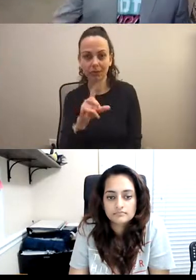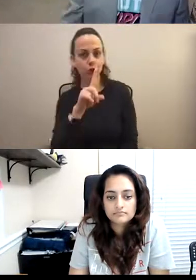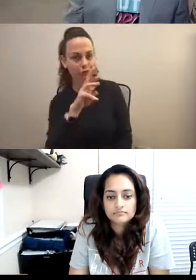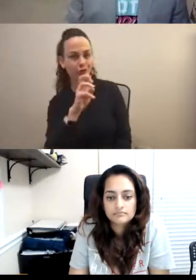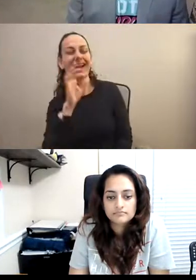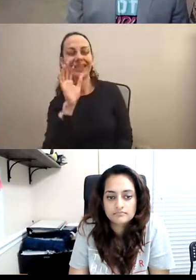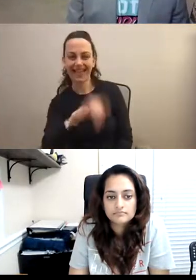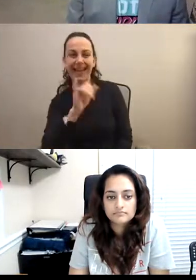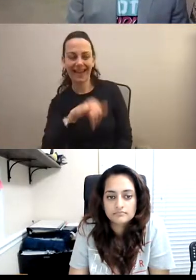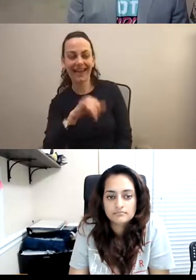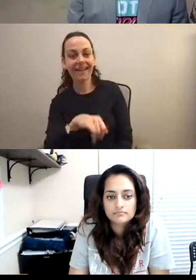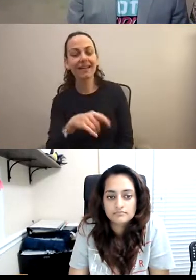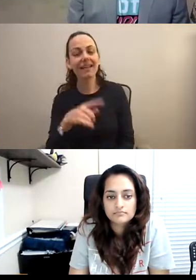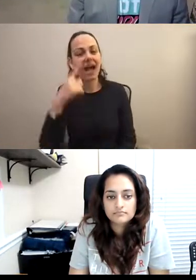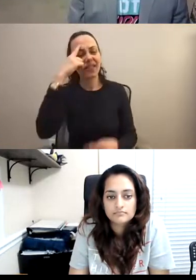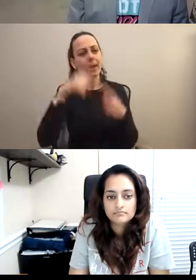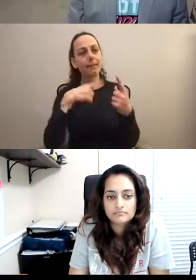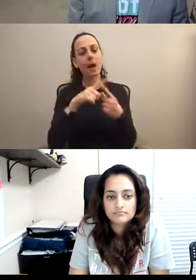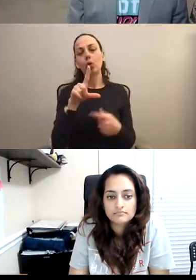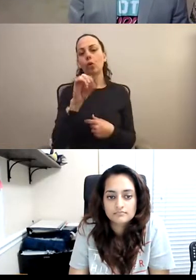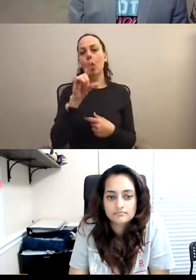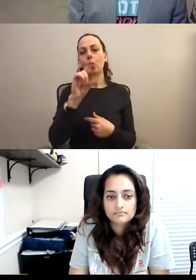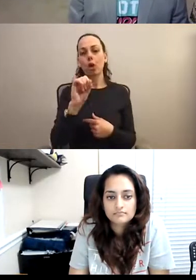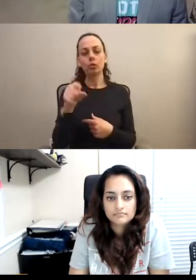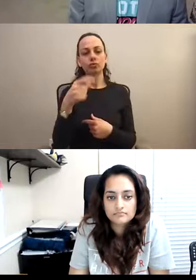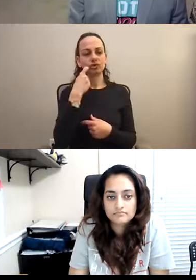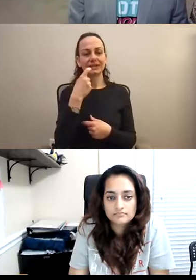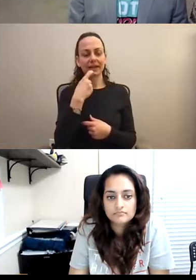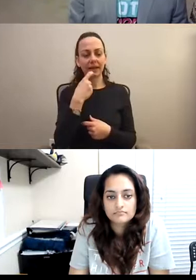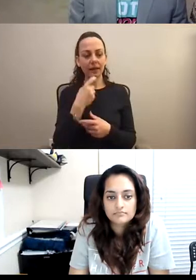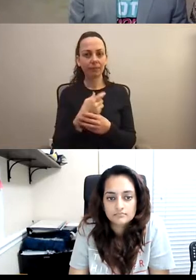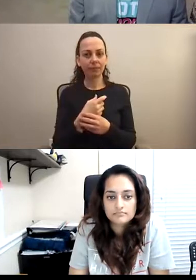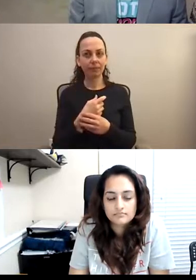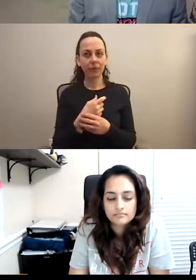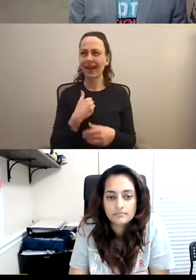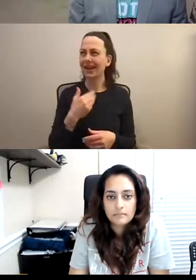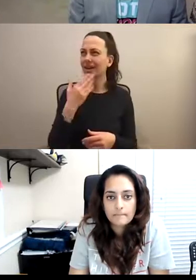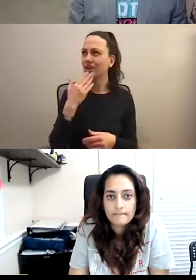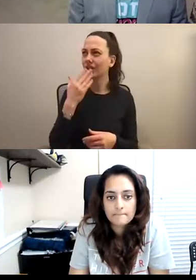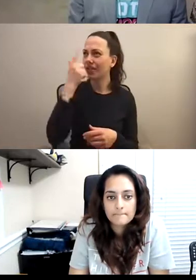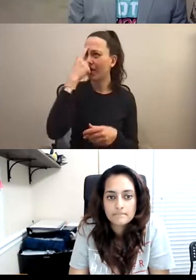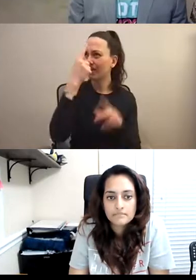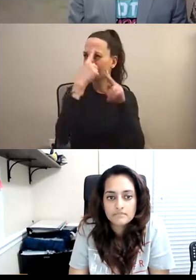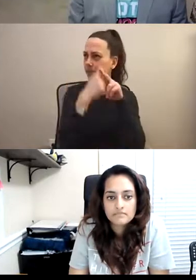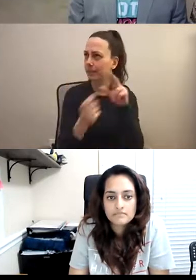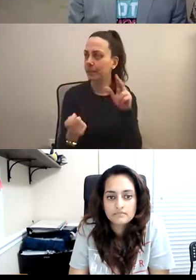and just listening to what Lola said, like I think, oh, I had a really good thought and I lost it now. But